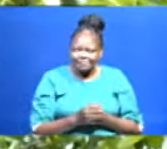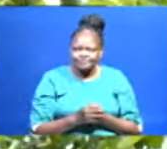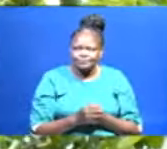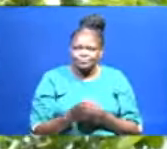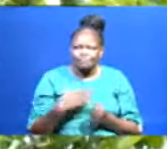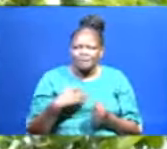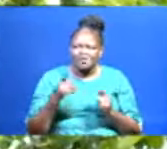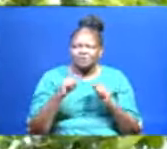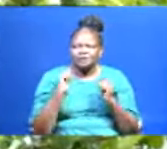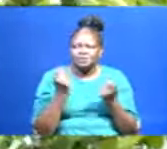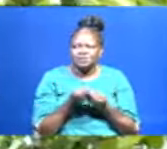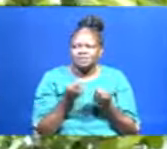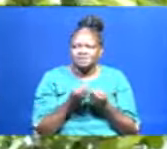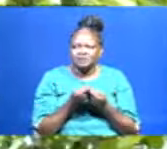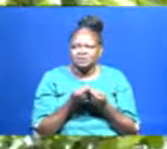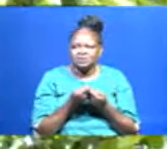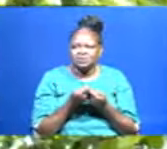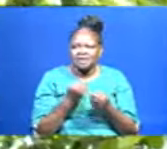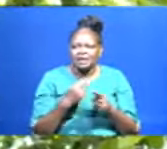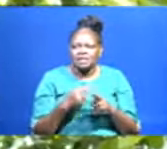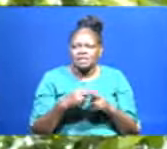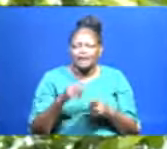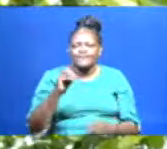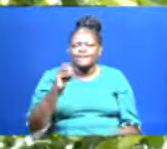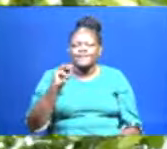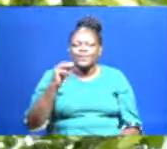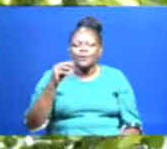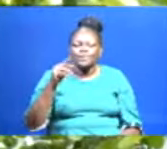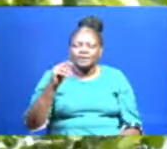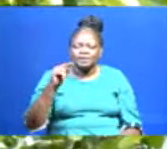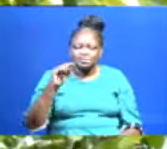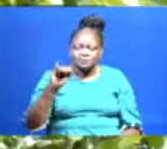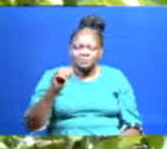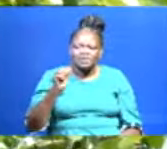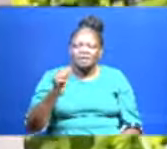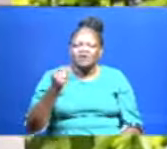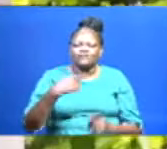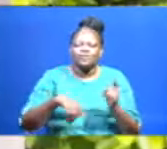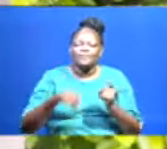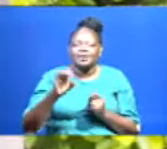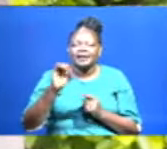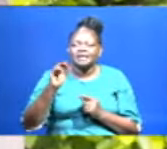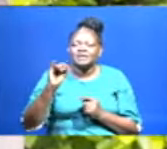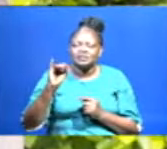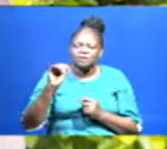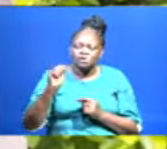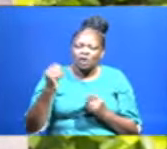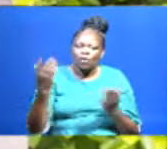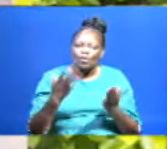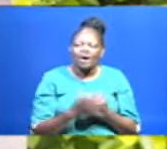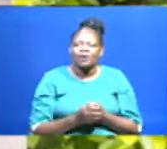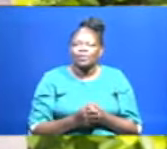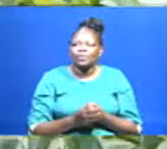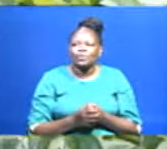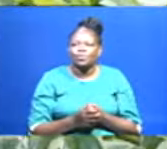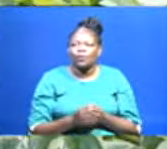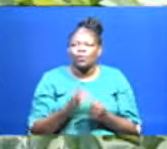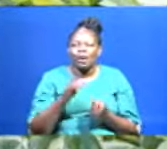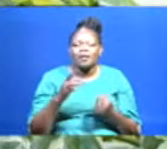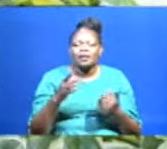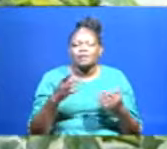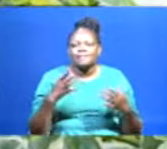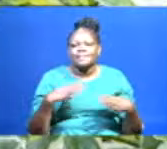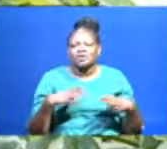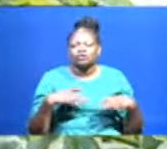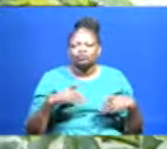team site called Omhaja in the southwest of Eritrea, where one header who was herding his camels,